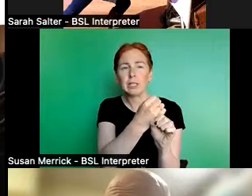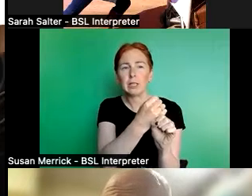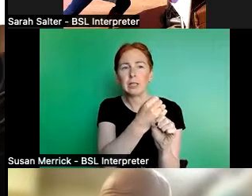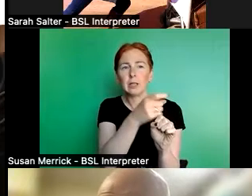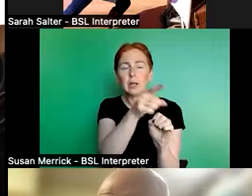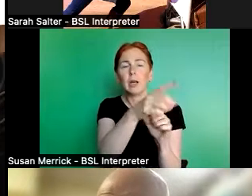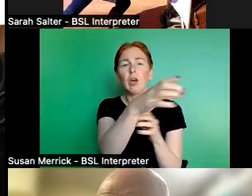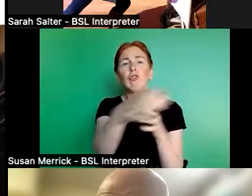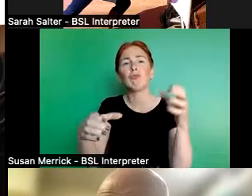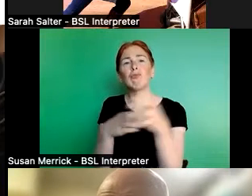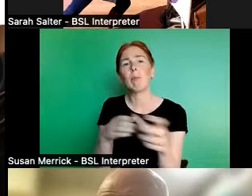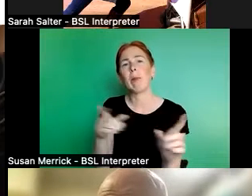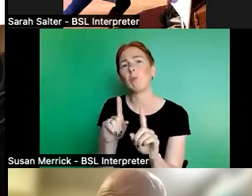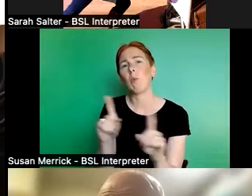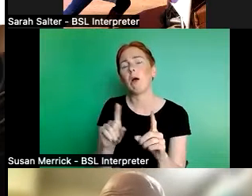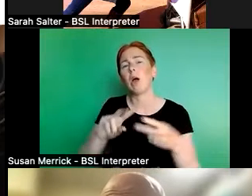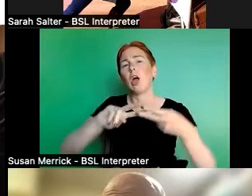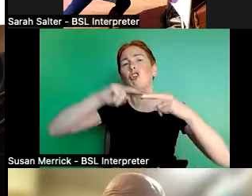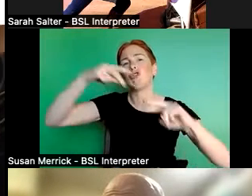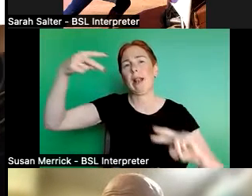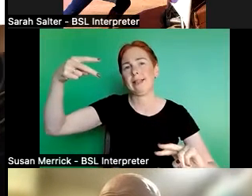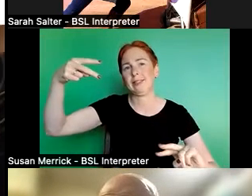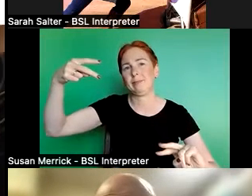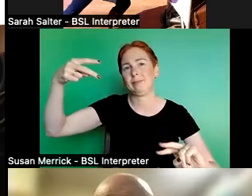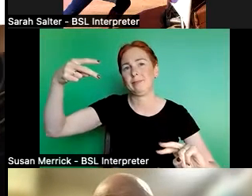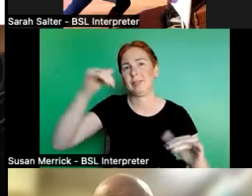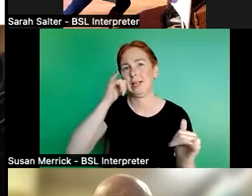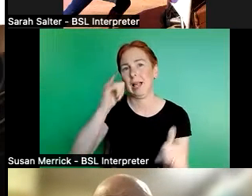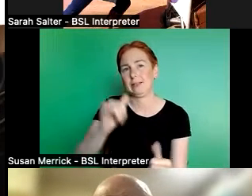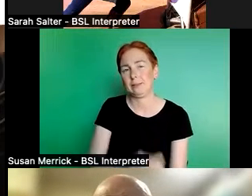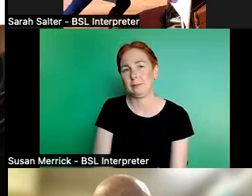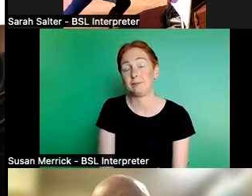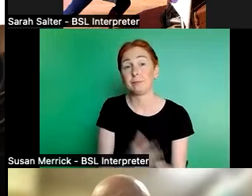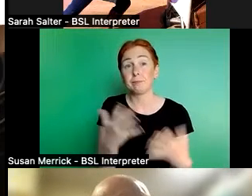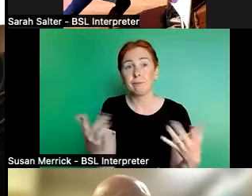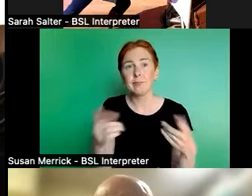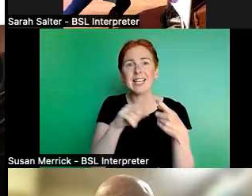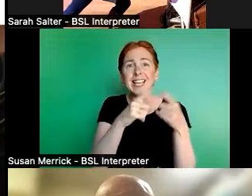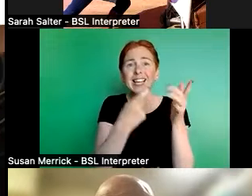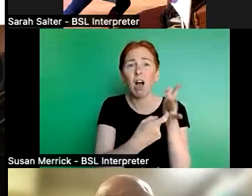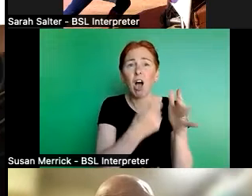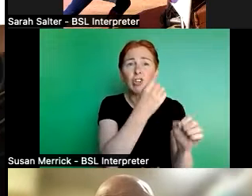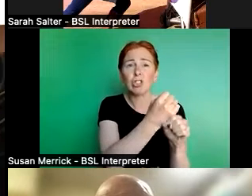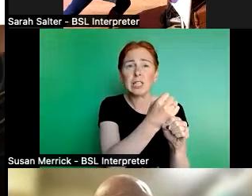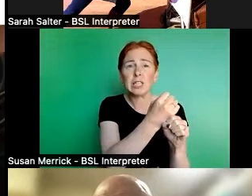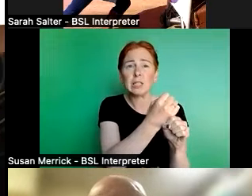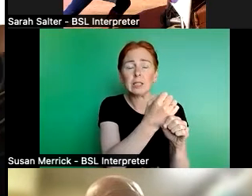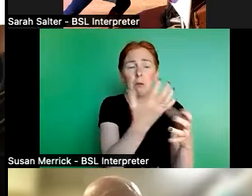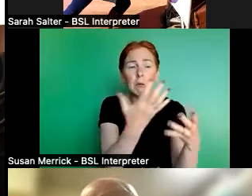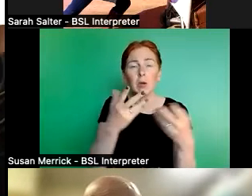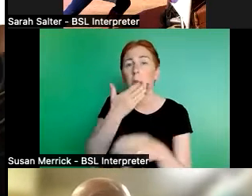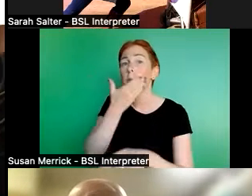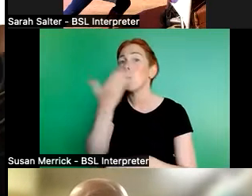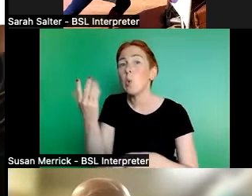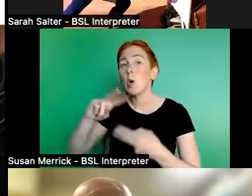I know what I'm expecting with genetics. Whereas if I do an ERG, and I don't have any genetics, I don't know if I'm going